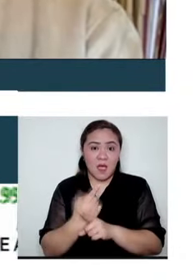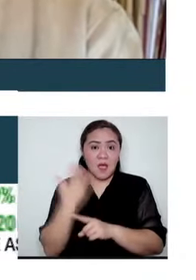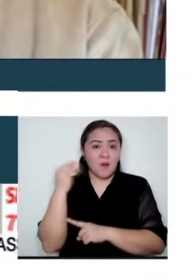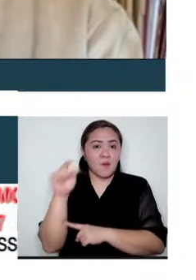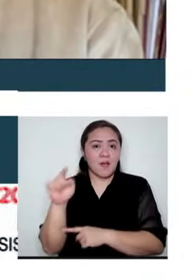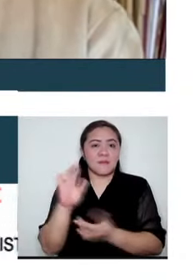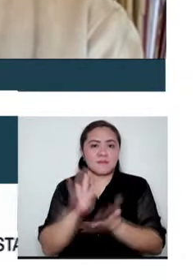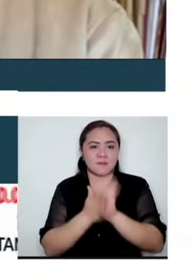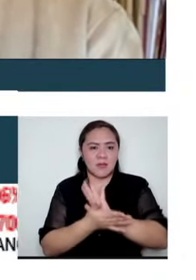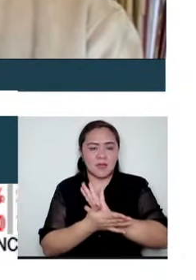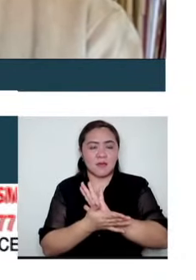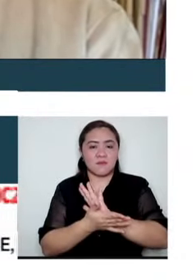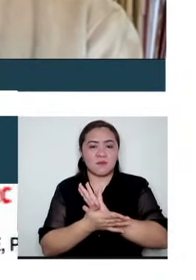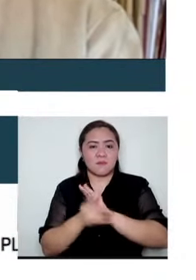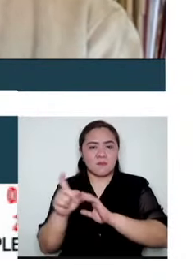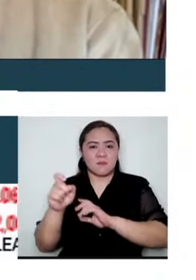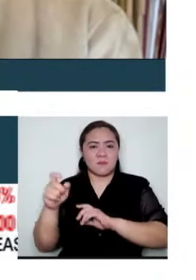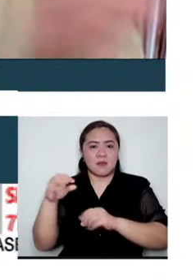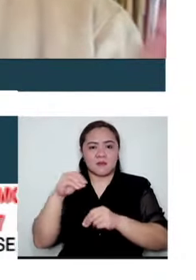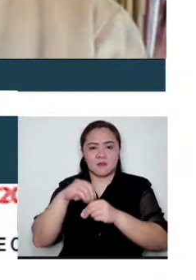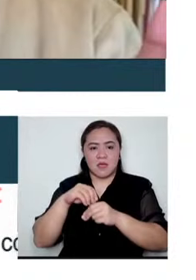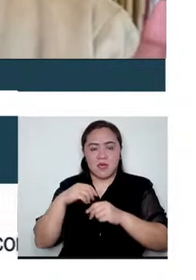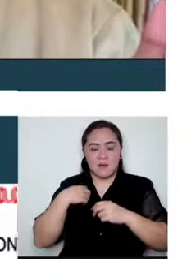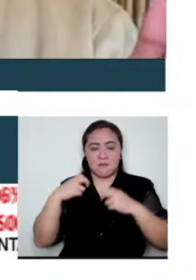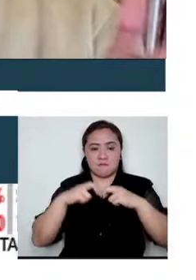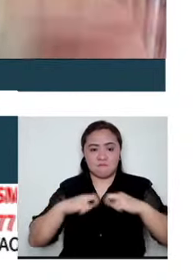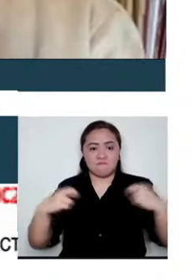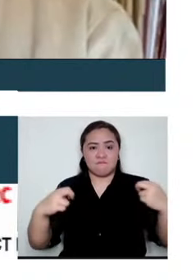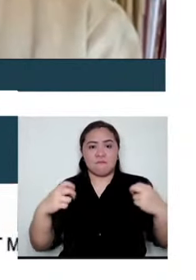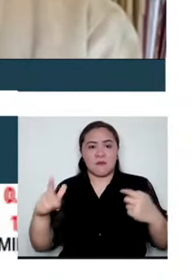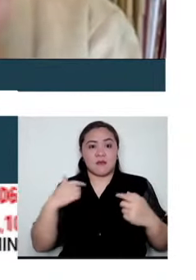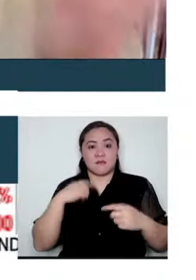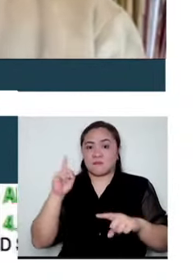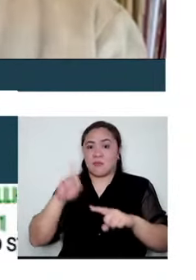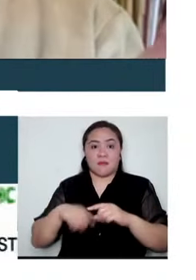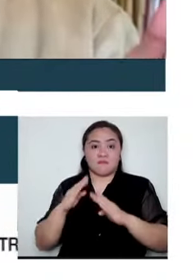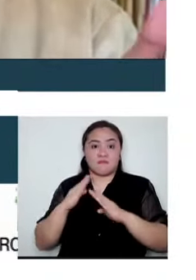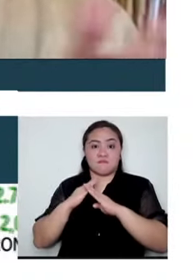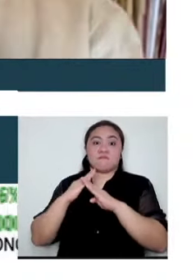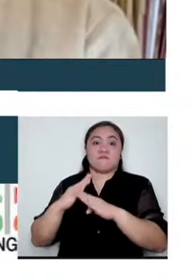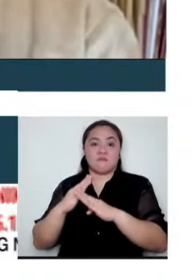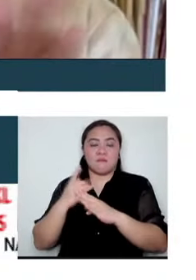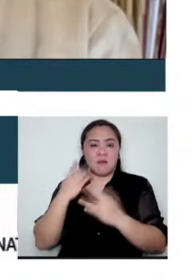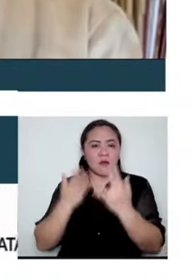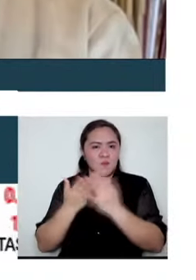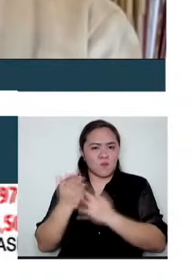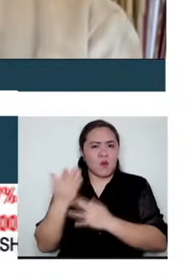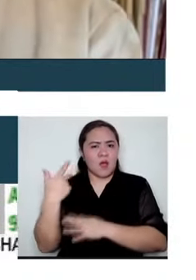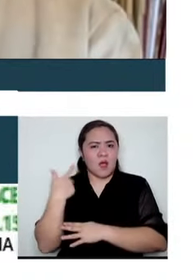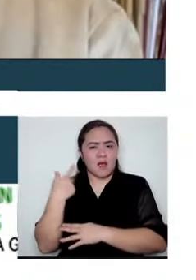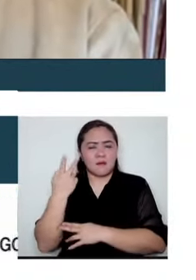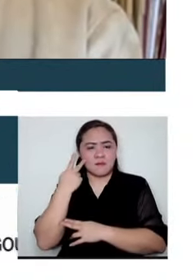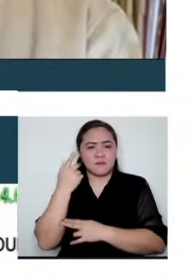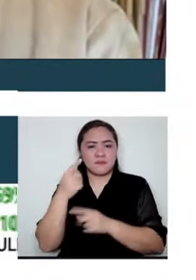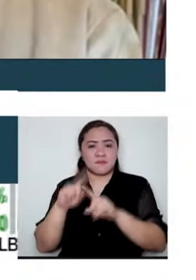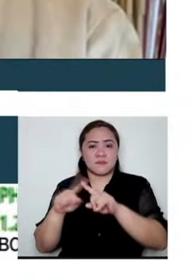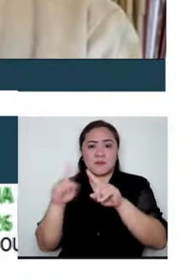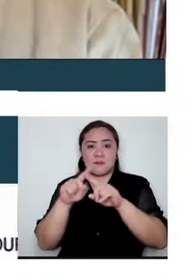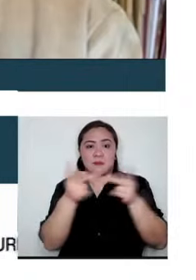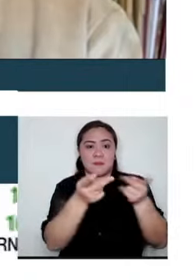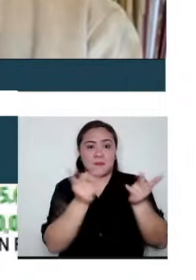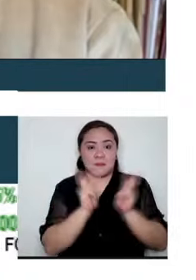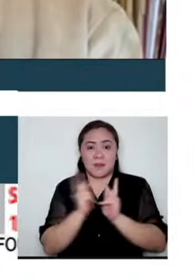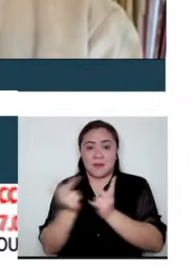table. They should have a voice there. So we could have prevented what transpired in Cebu and other places. And